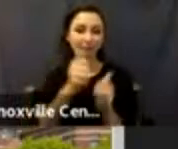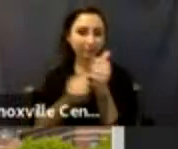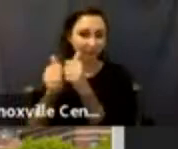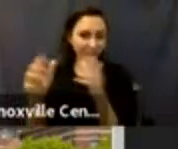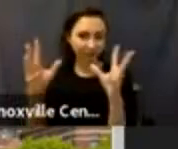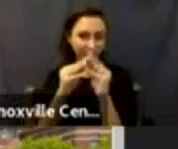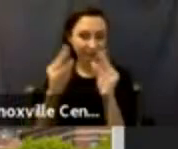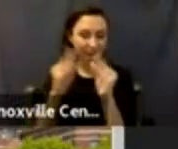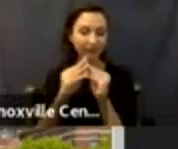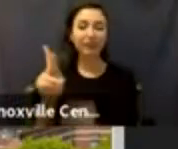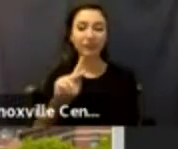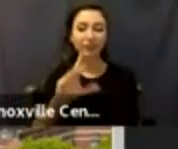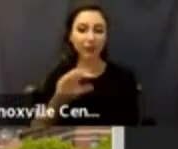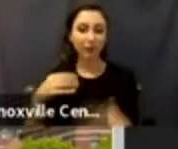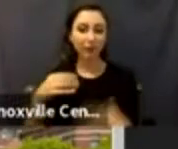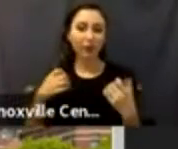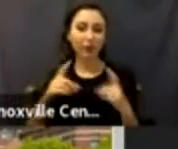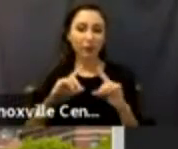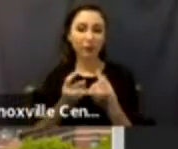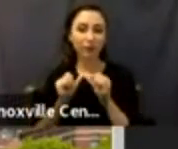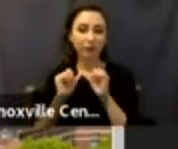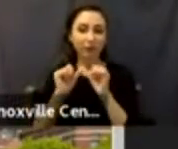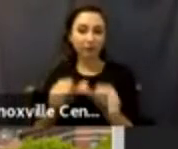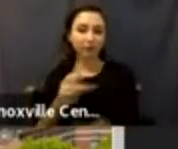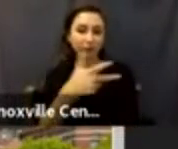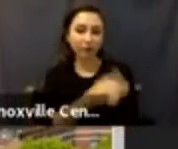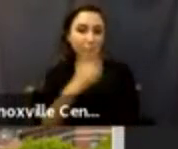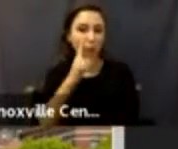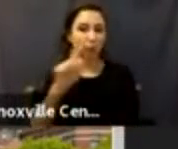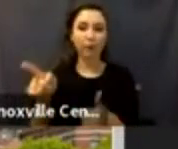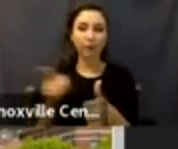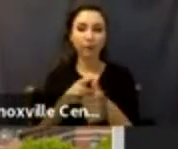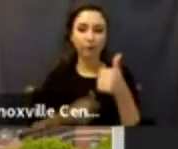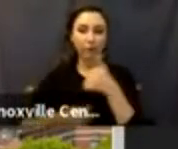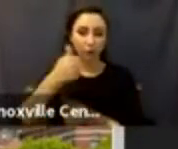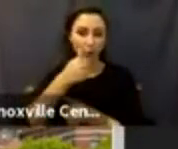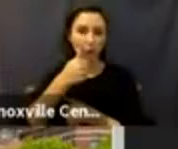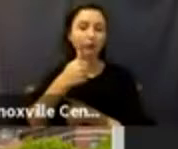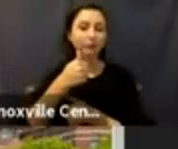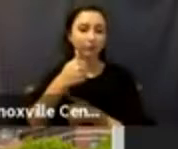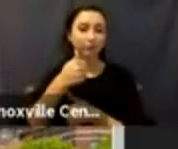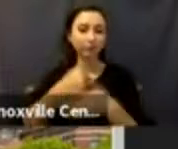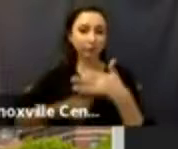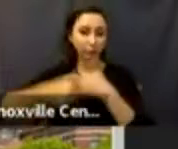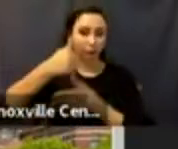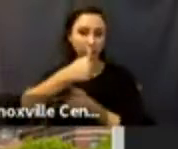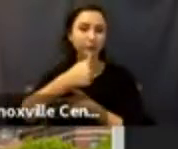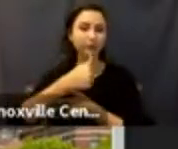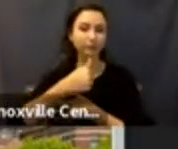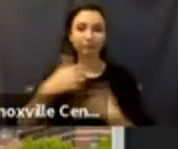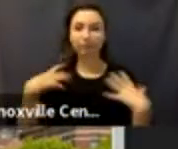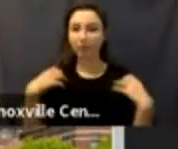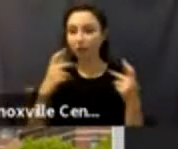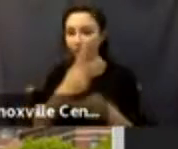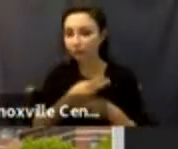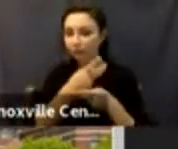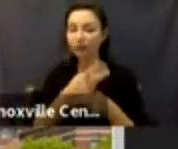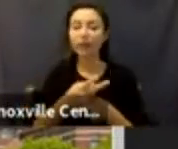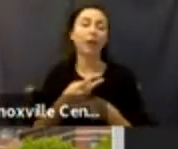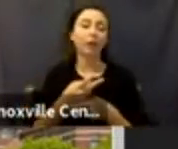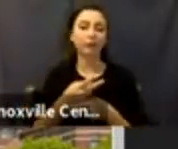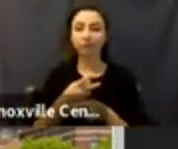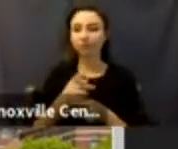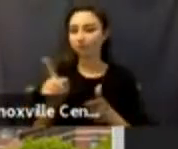County Health Department continues to vaccinate those who fall within the first priority group phases, including healthcare workers, first responders, those 75 and